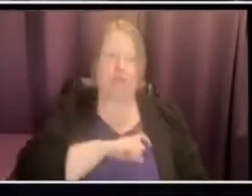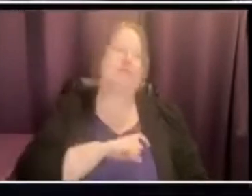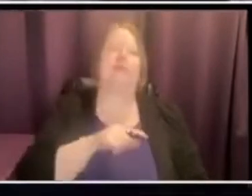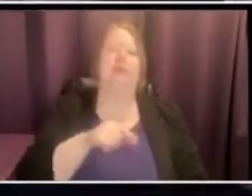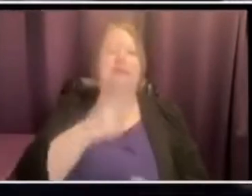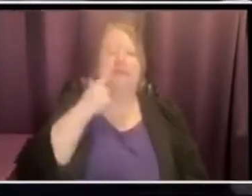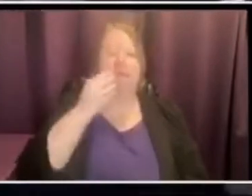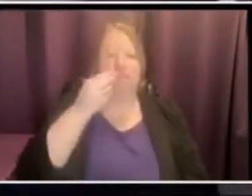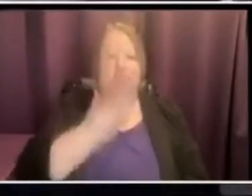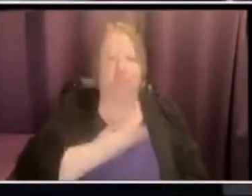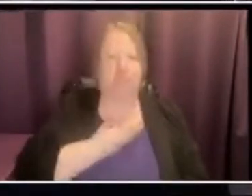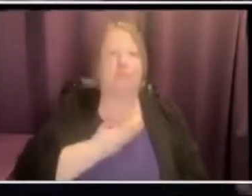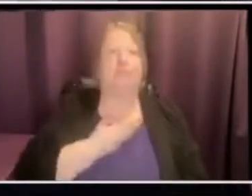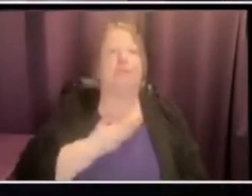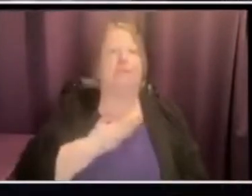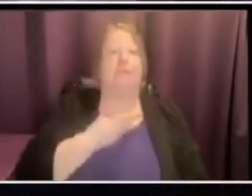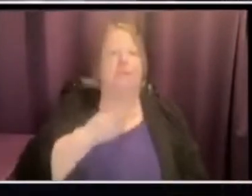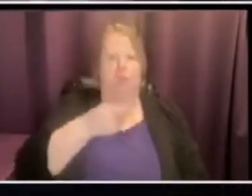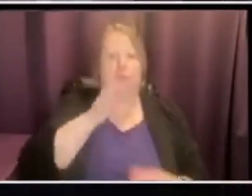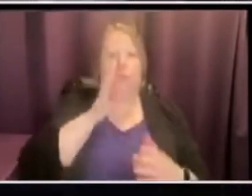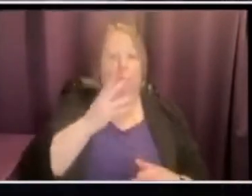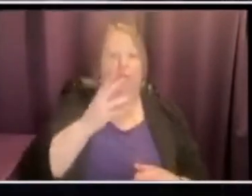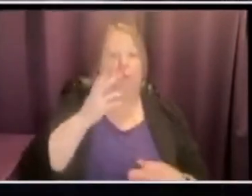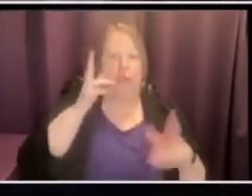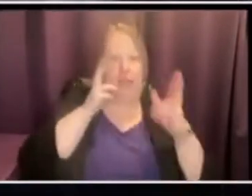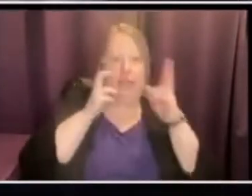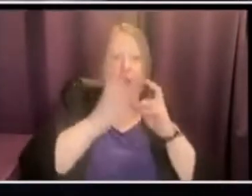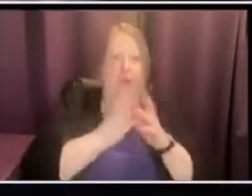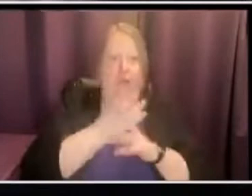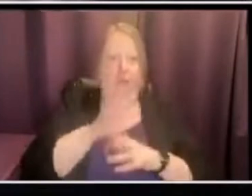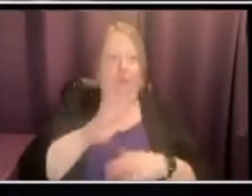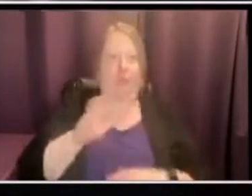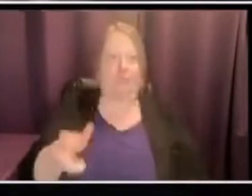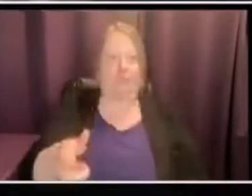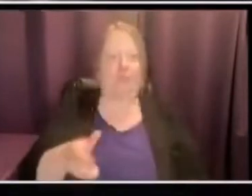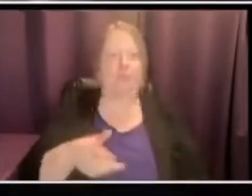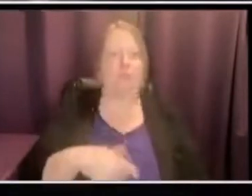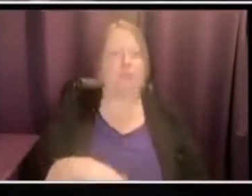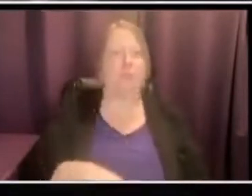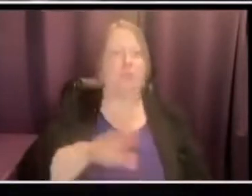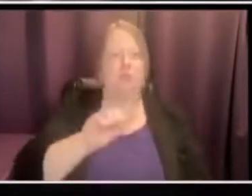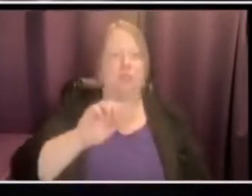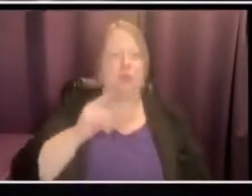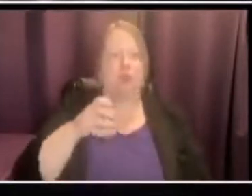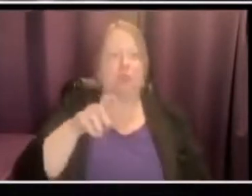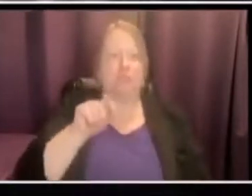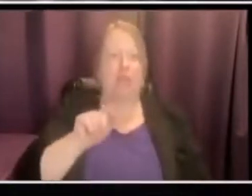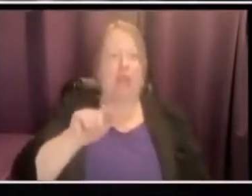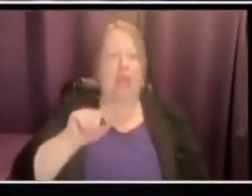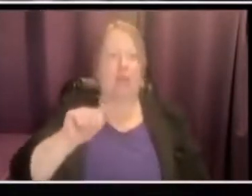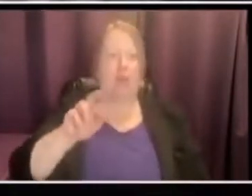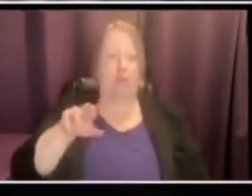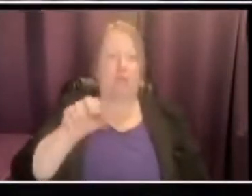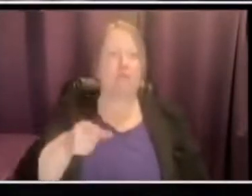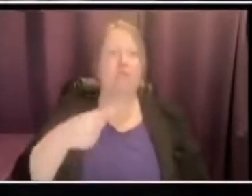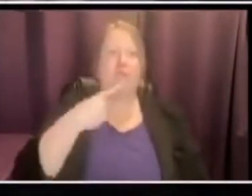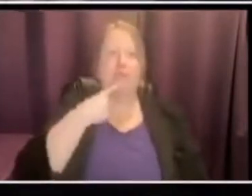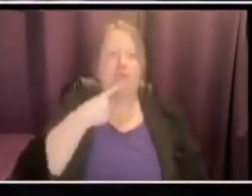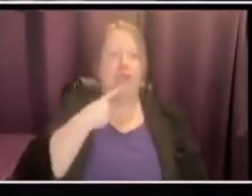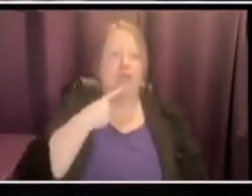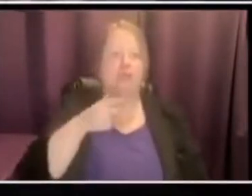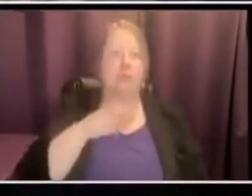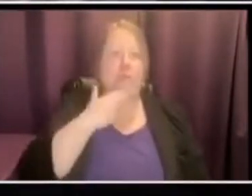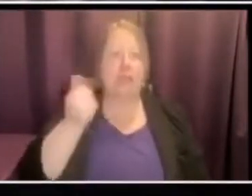me what you will hear through official channels. Paul Irving, your sergeant at arms, will inform you that their best information is that